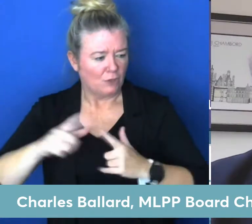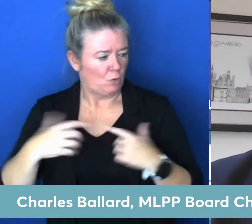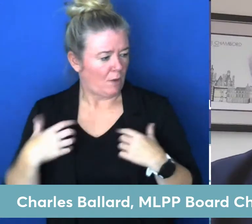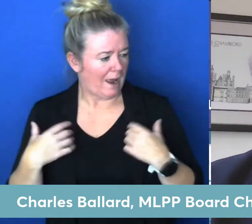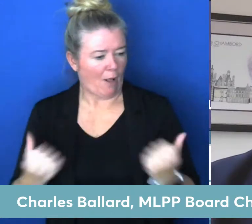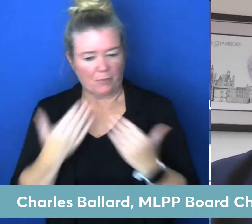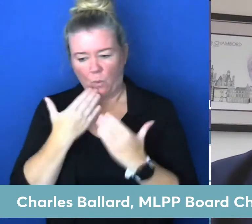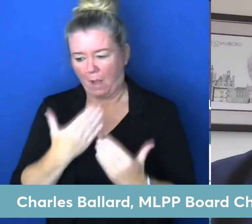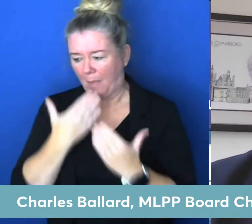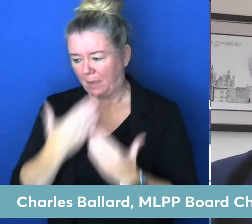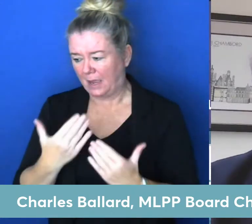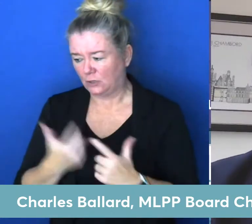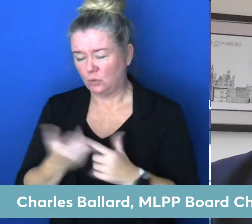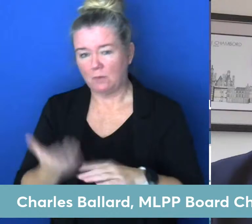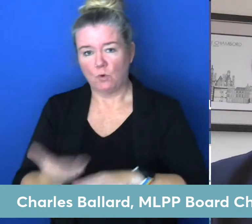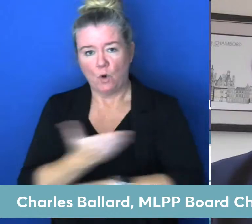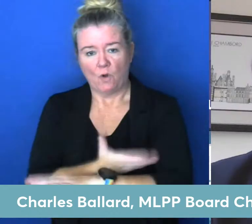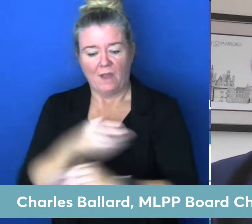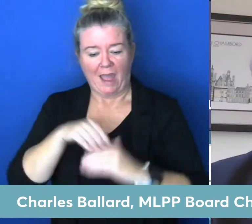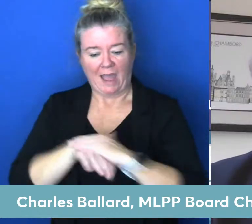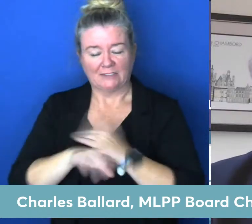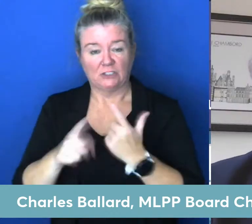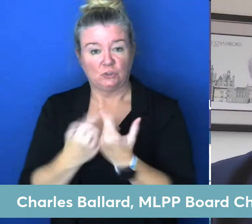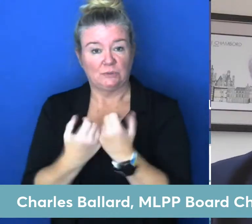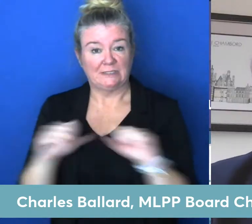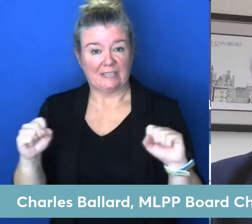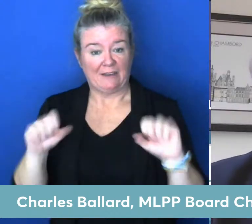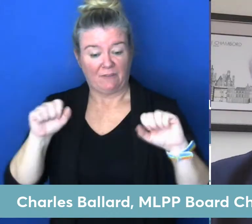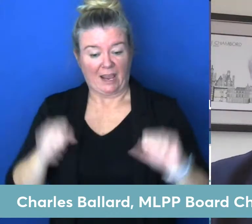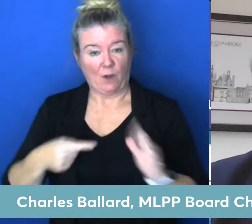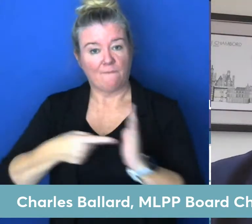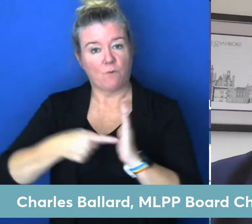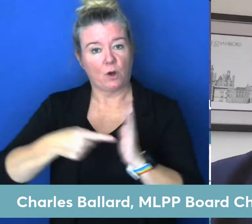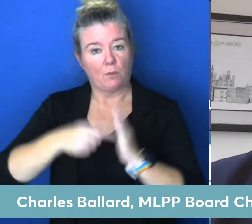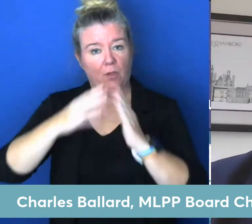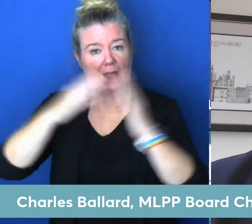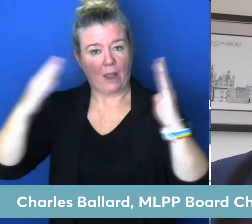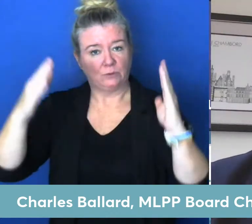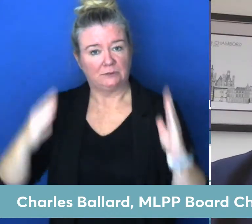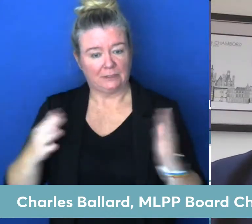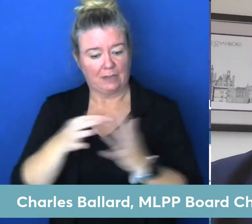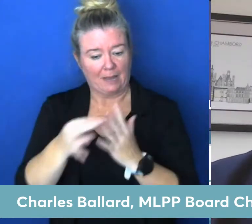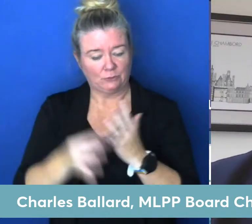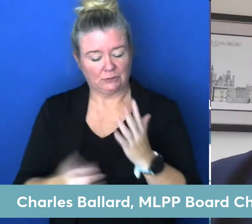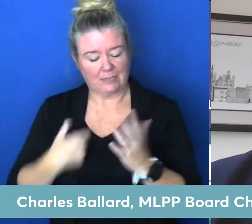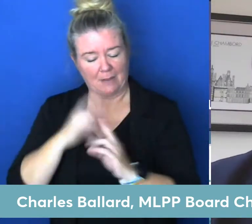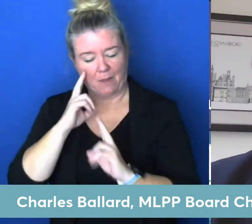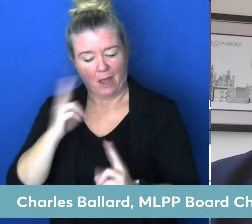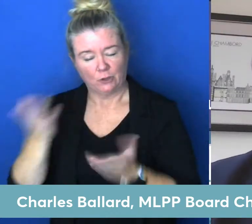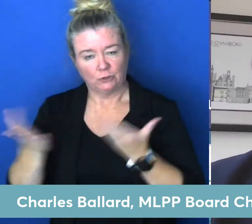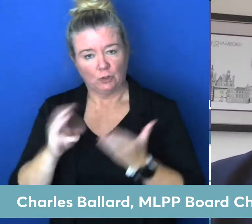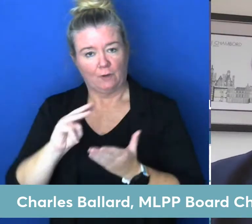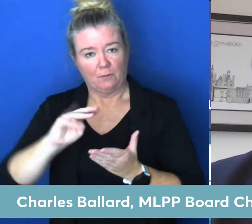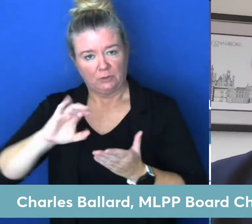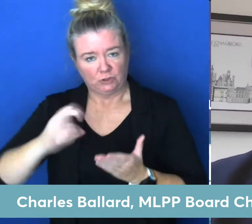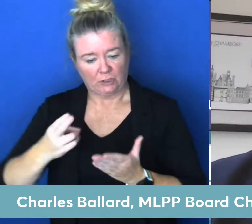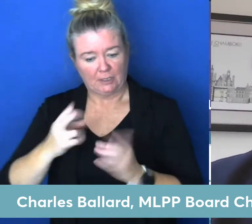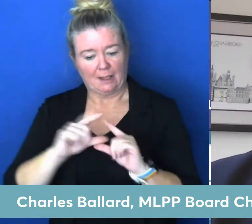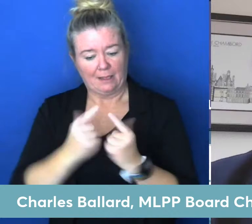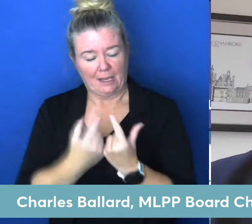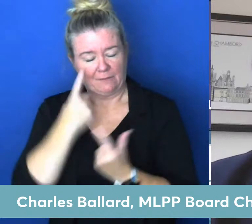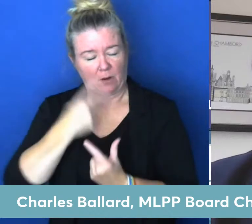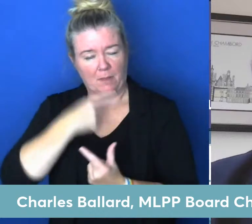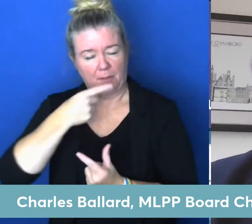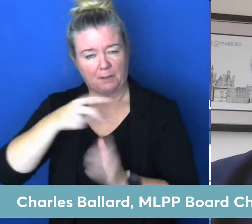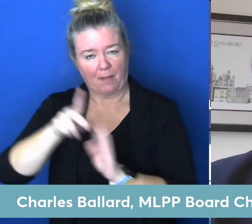improving access to safe and affordable housing. I'm honored to serve the league, the Michigan League for Public Policy,